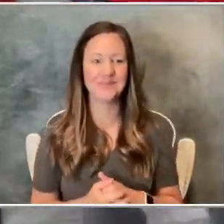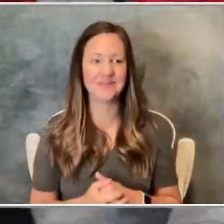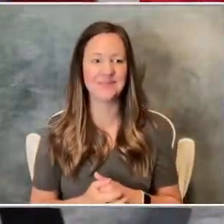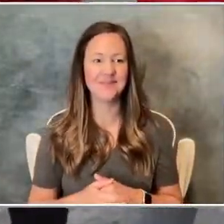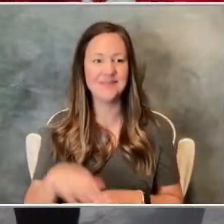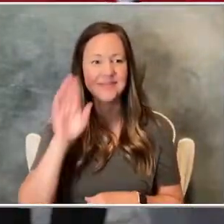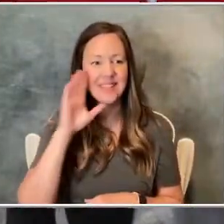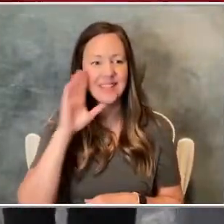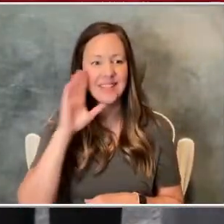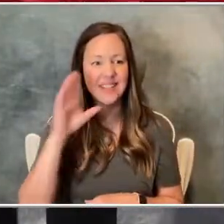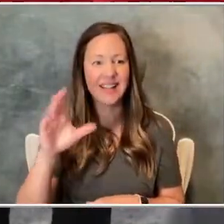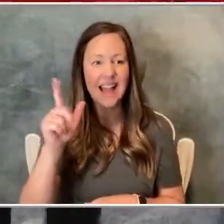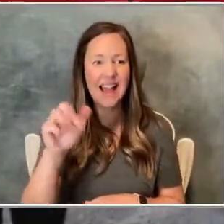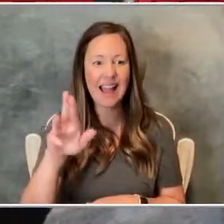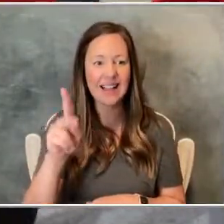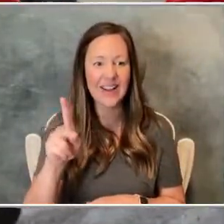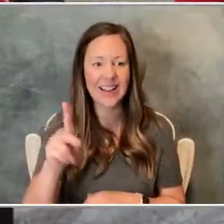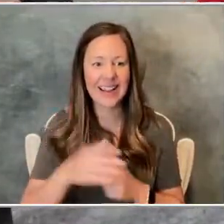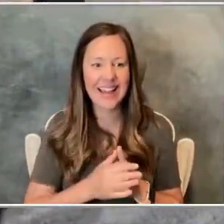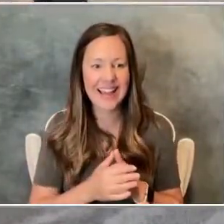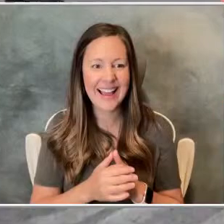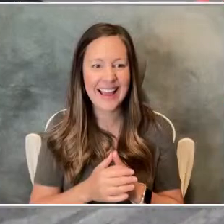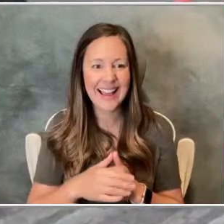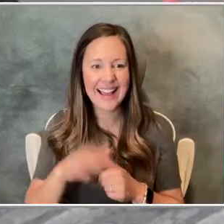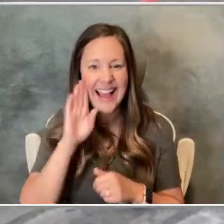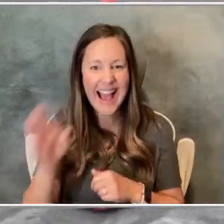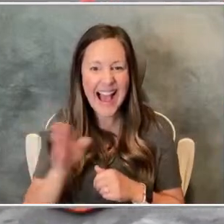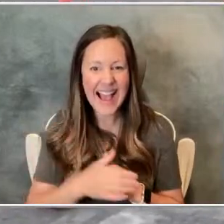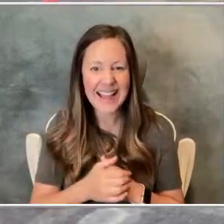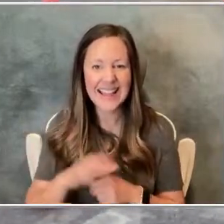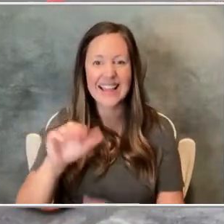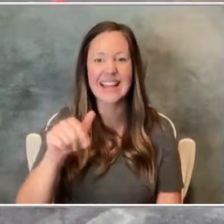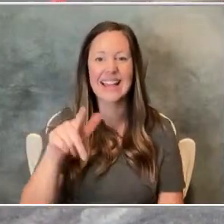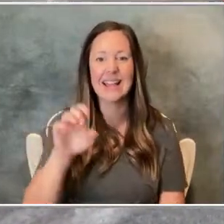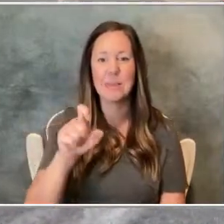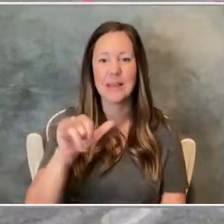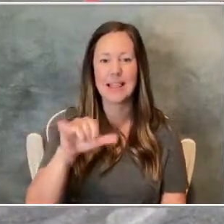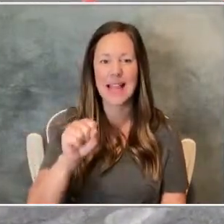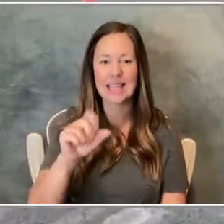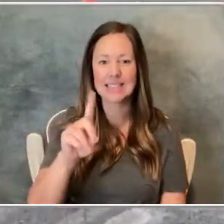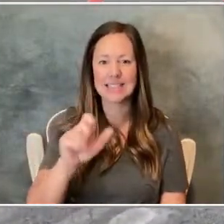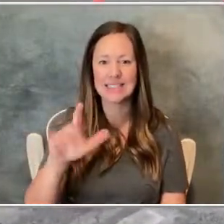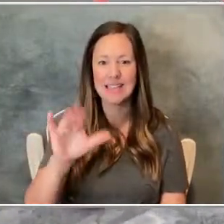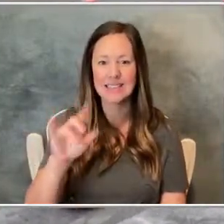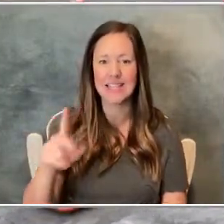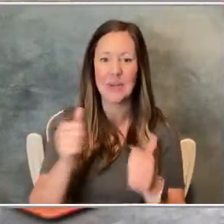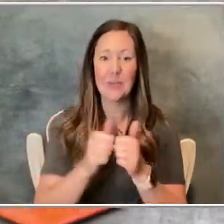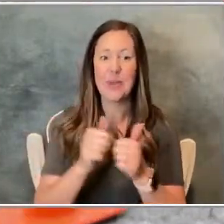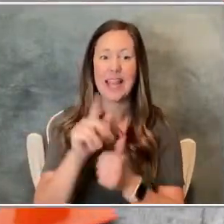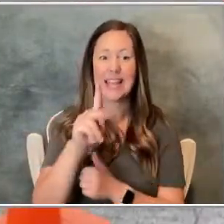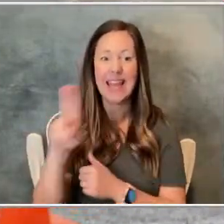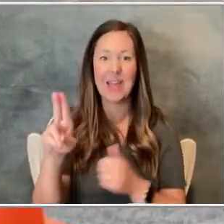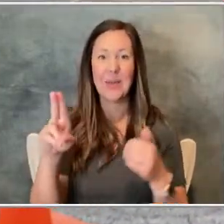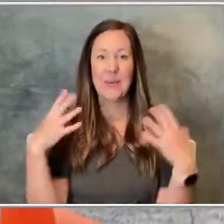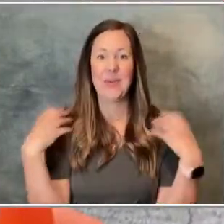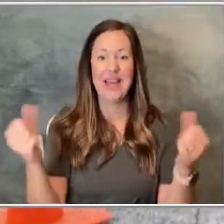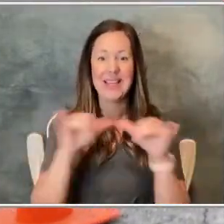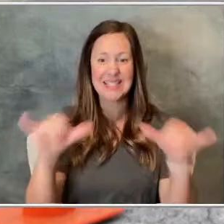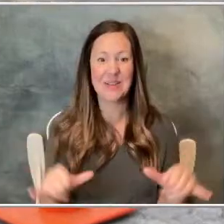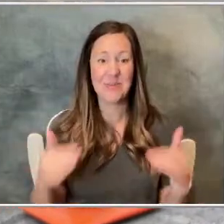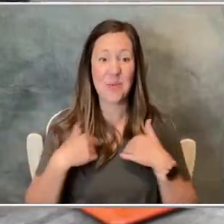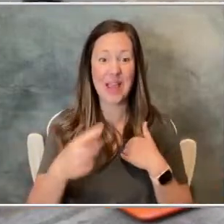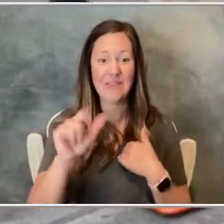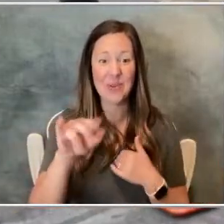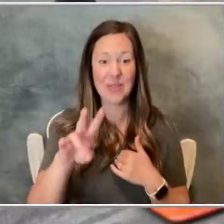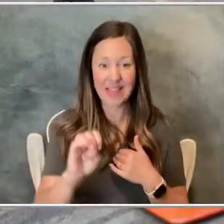Clark. Yep. Hi. Alexis Del Cid with the University of Kansas Health System. We have you live on Open Mics with Dr. Stites.